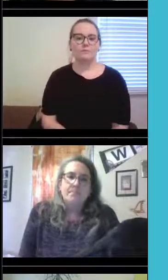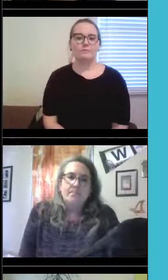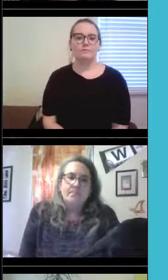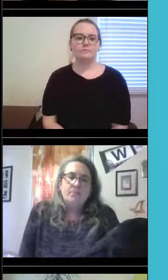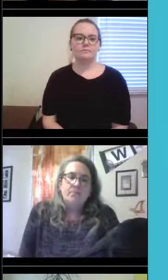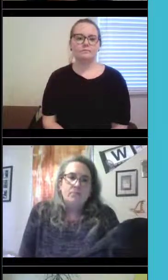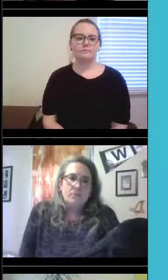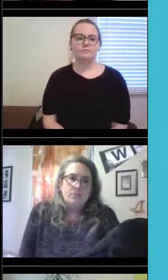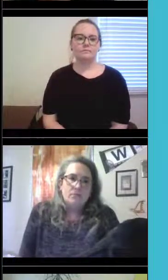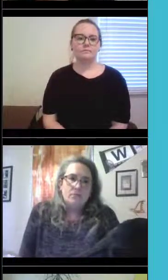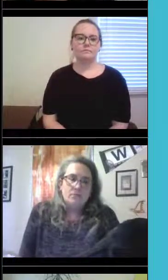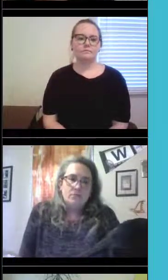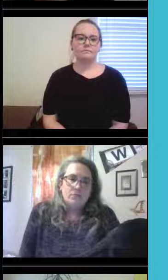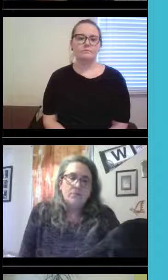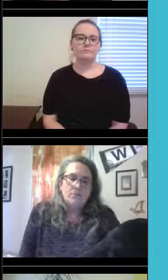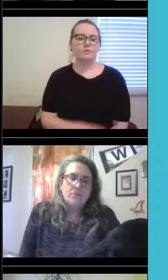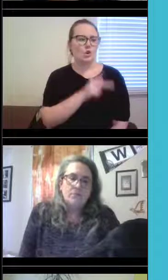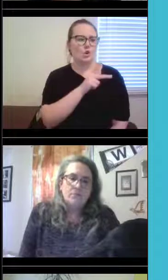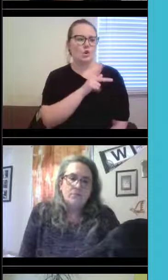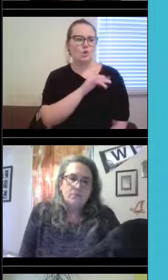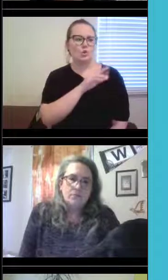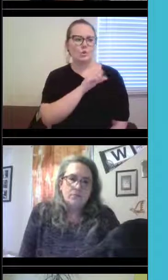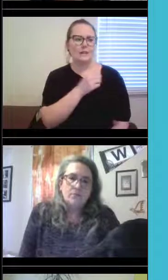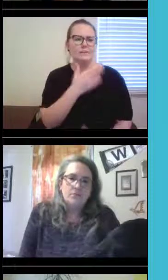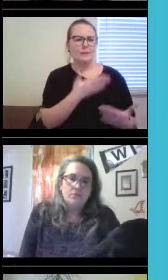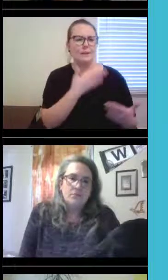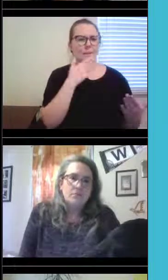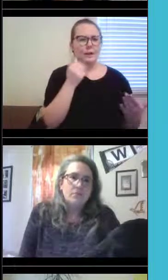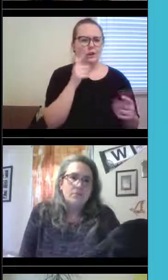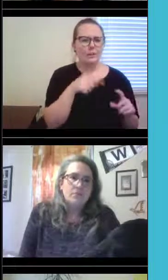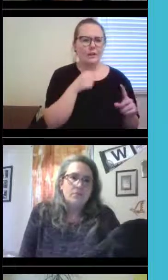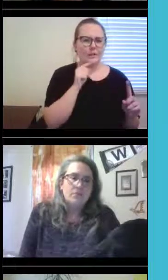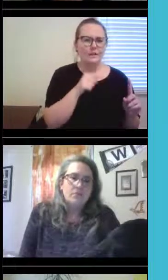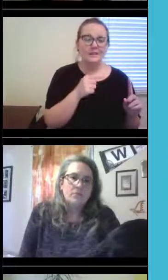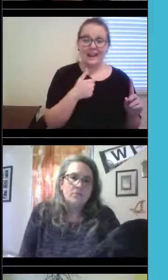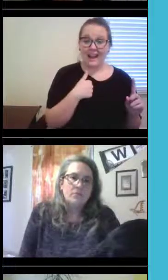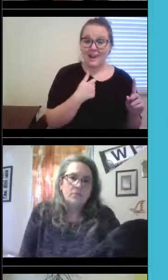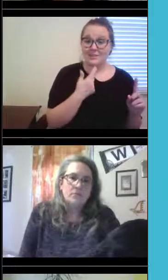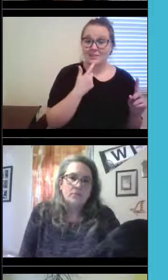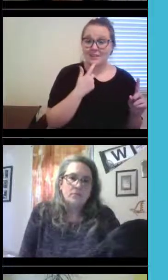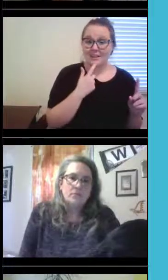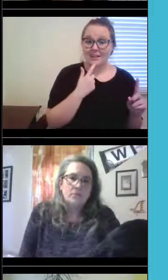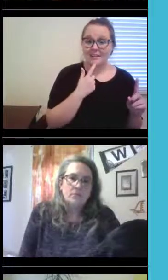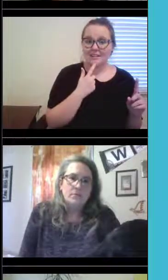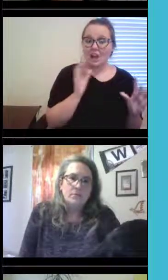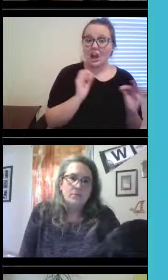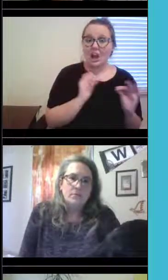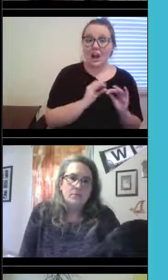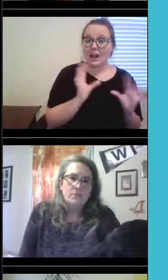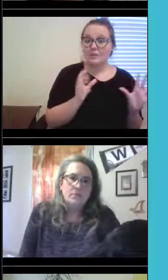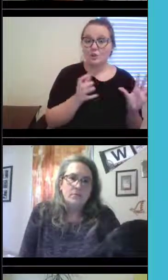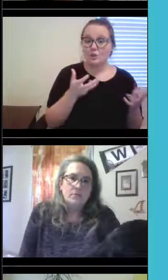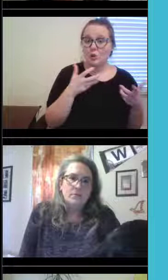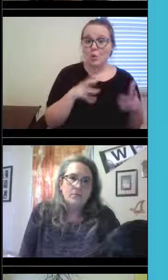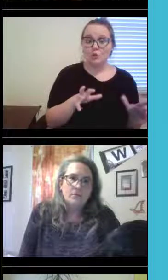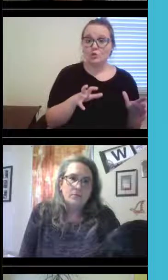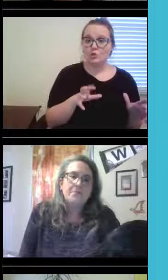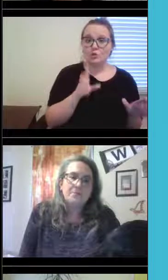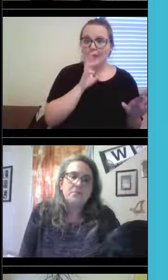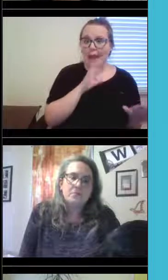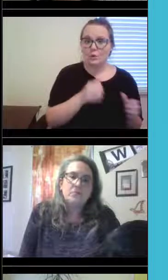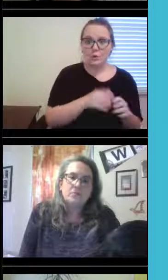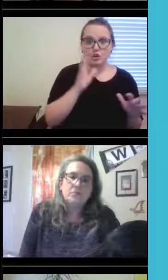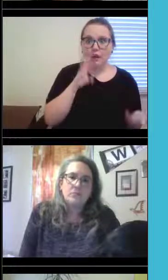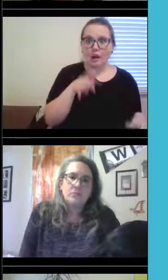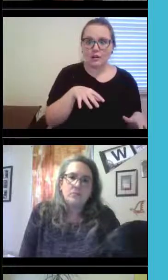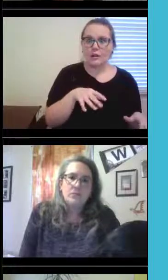I would say Kris may be, good or better at this about this too, but I would say, obviously you don't want to react with shock, right? But